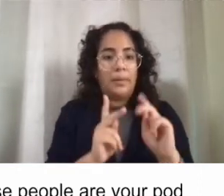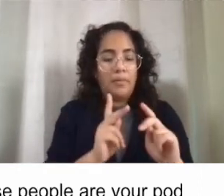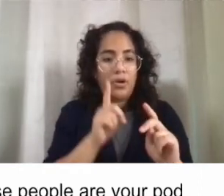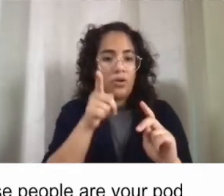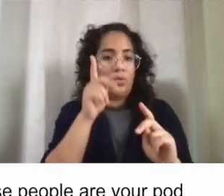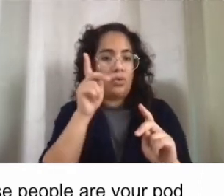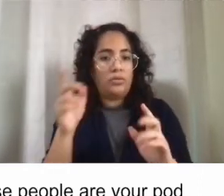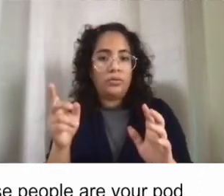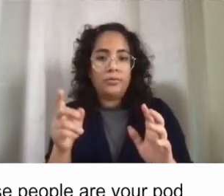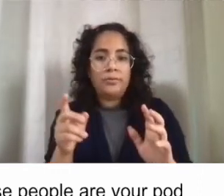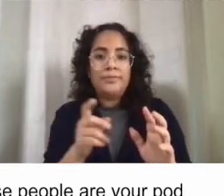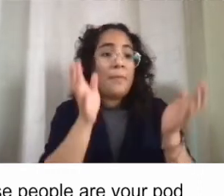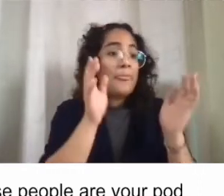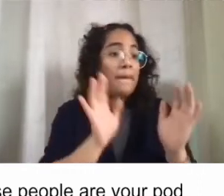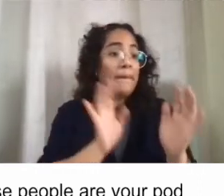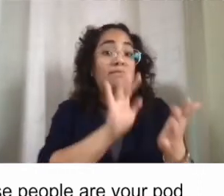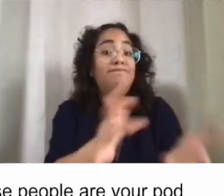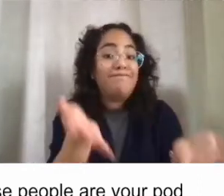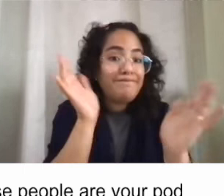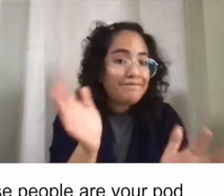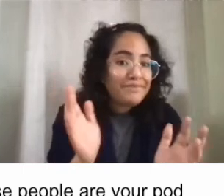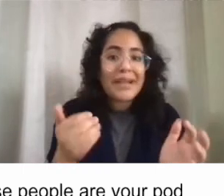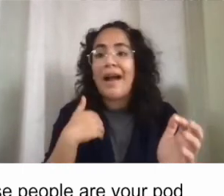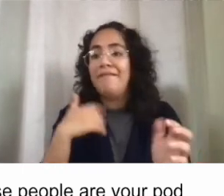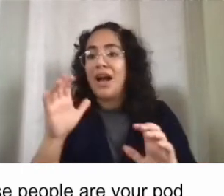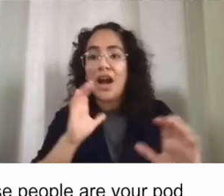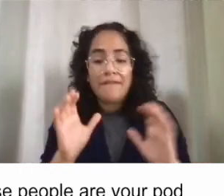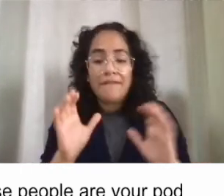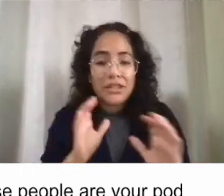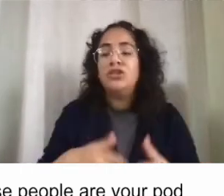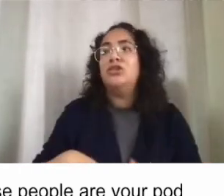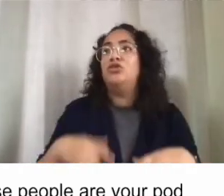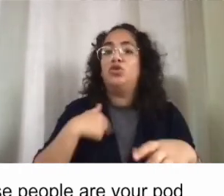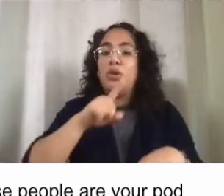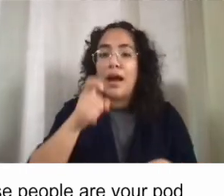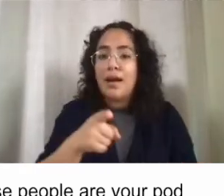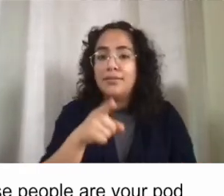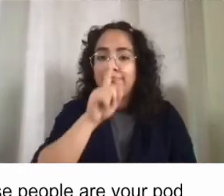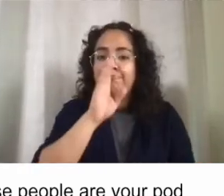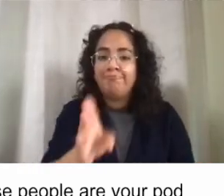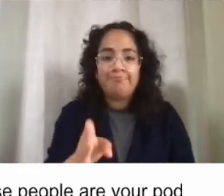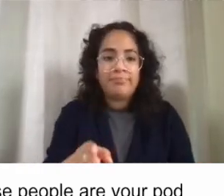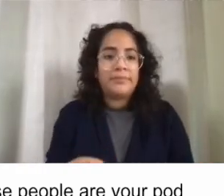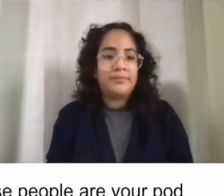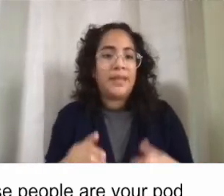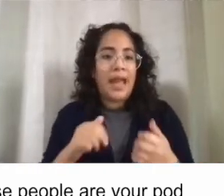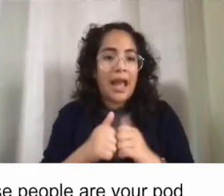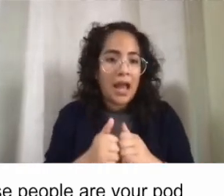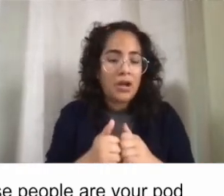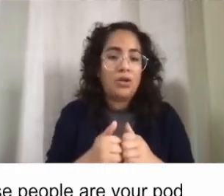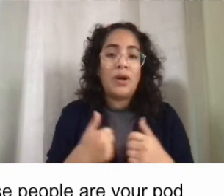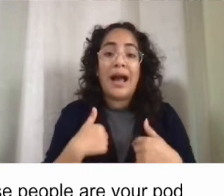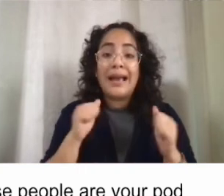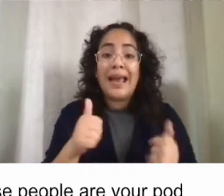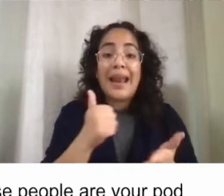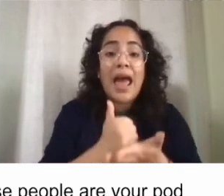these conversations, to ask these questions directly, right? How can I help you? How can